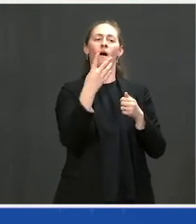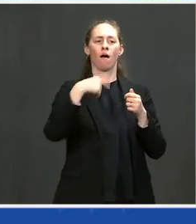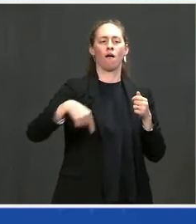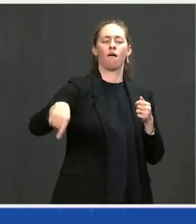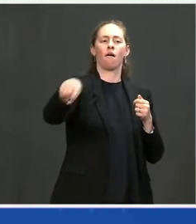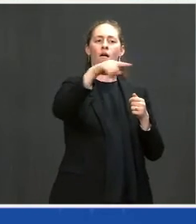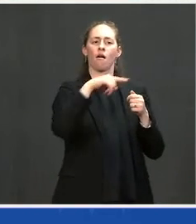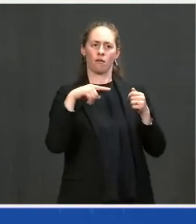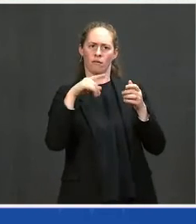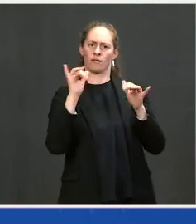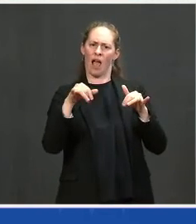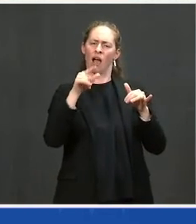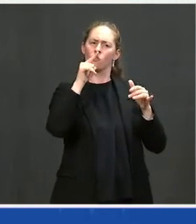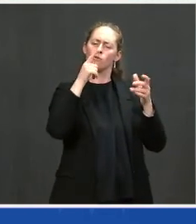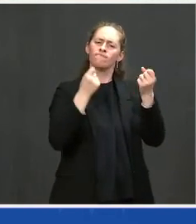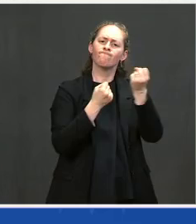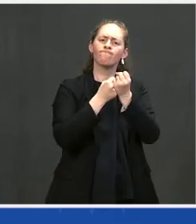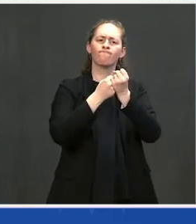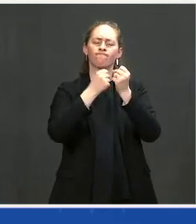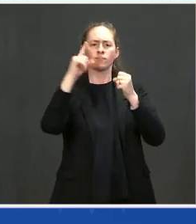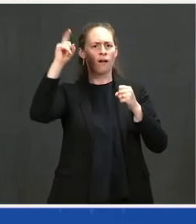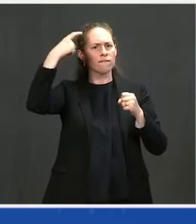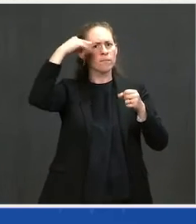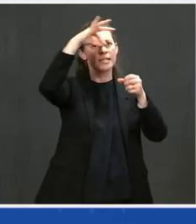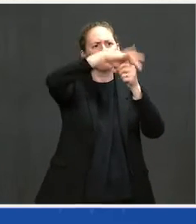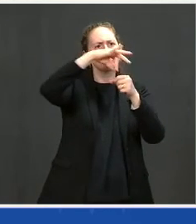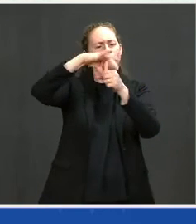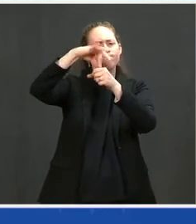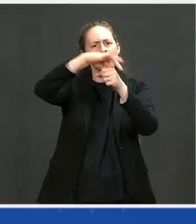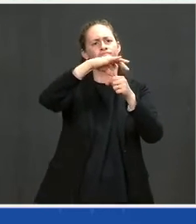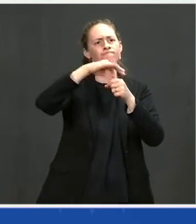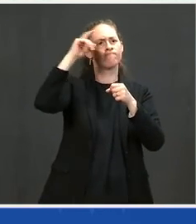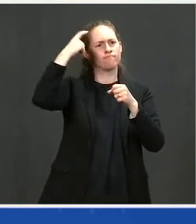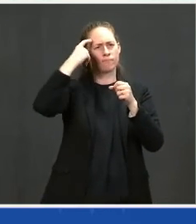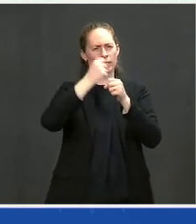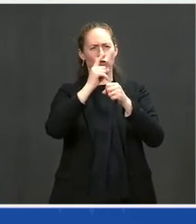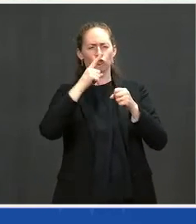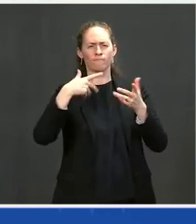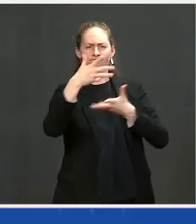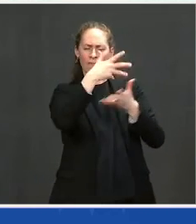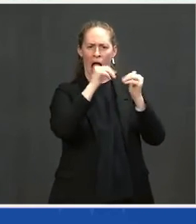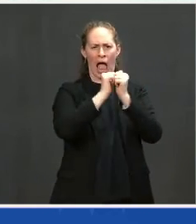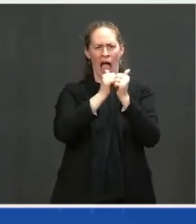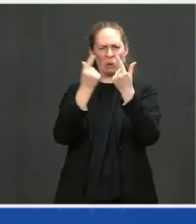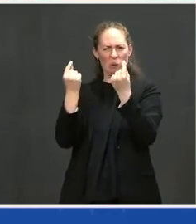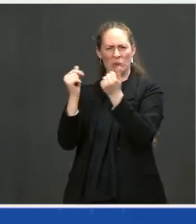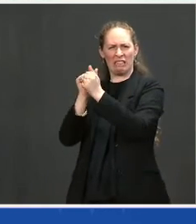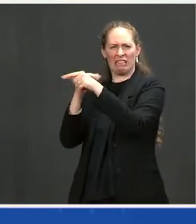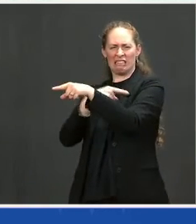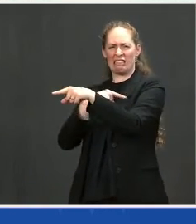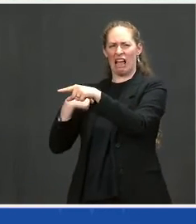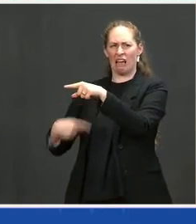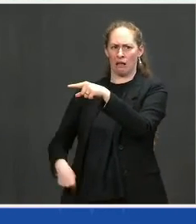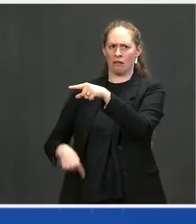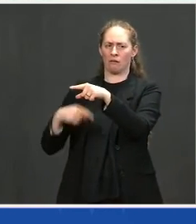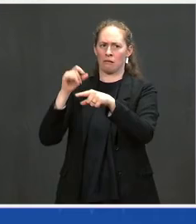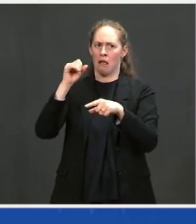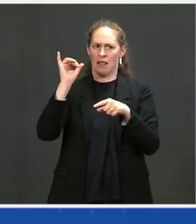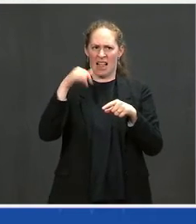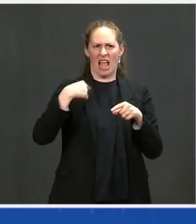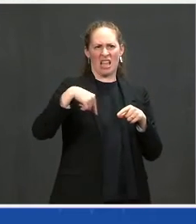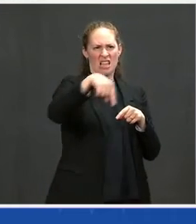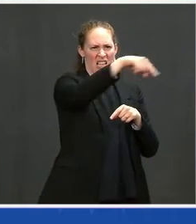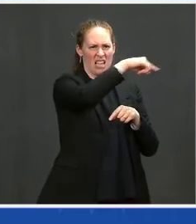going to invite an alliance of democracies to come here to discuss the future. And